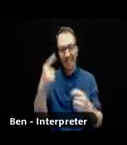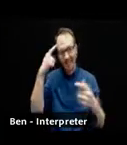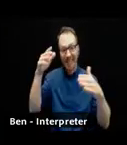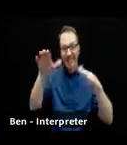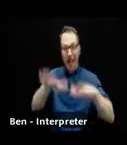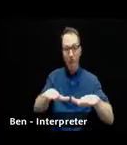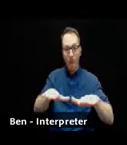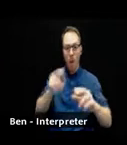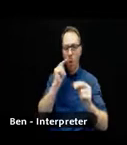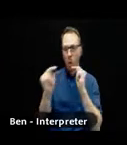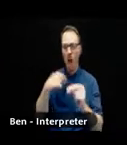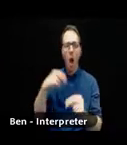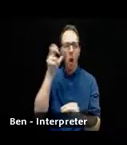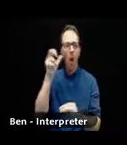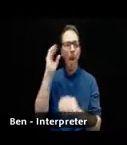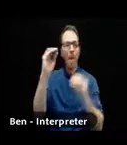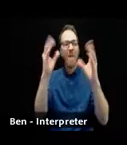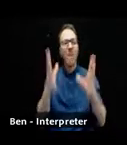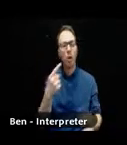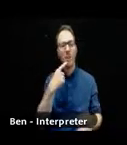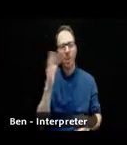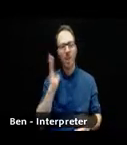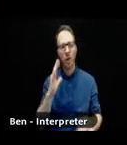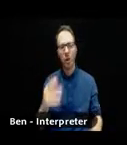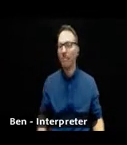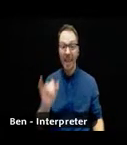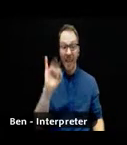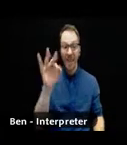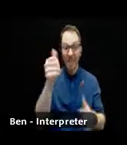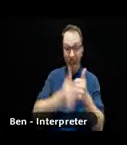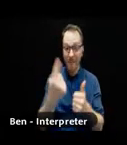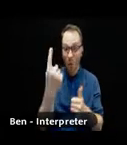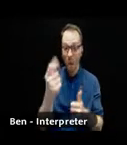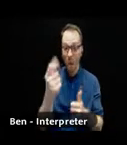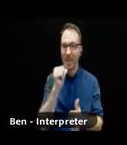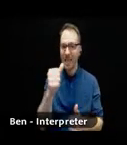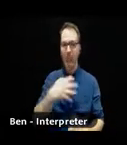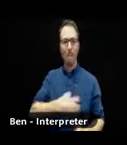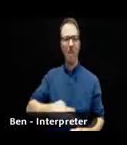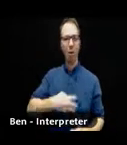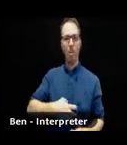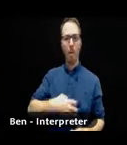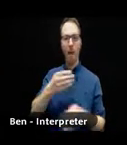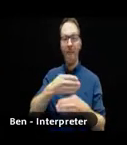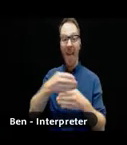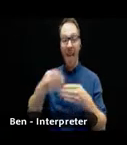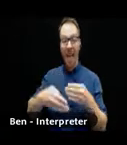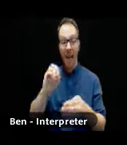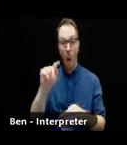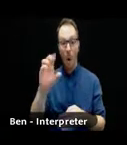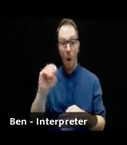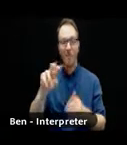and I heard a professor say, if everybody's not miserable with the outcome, this was a